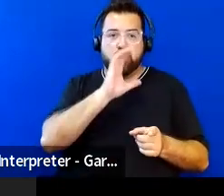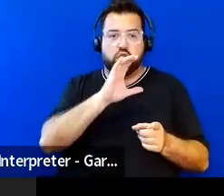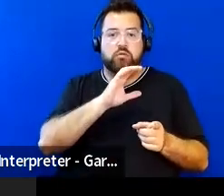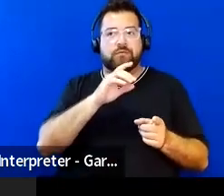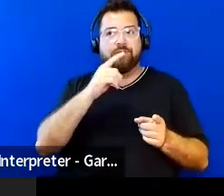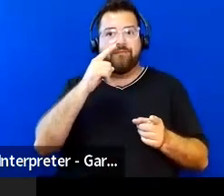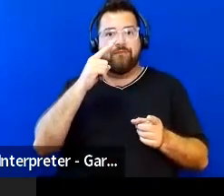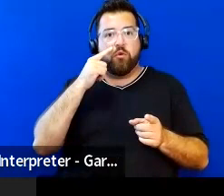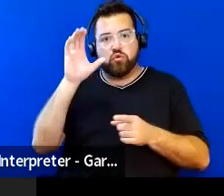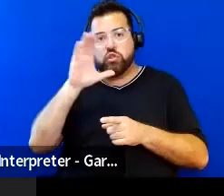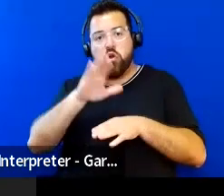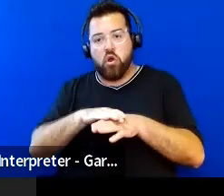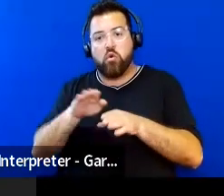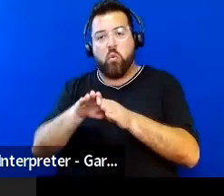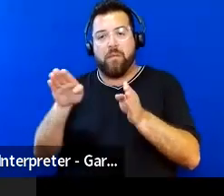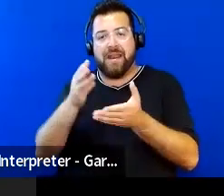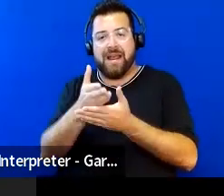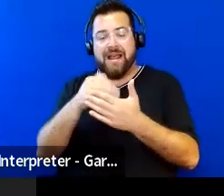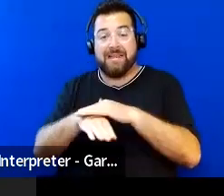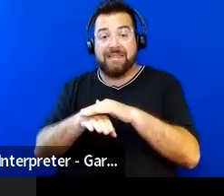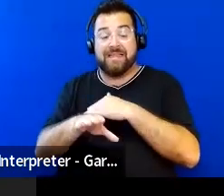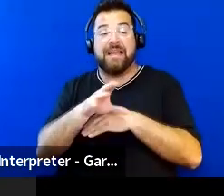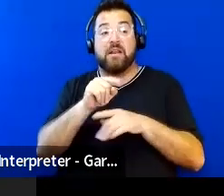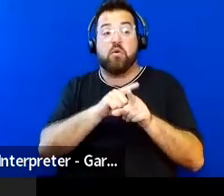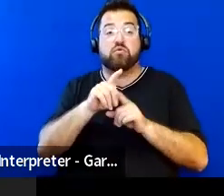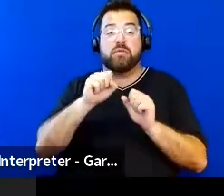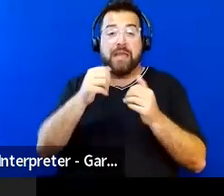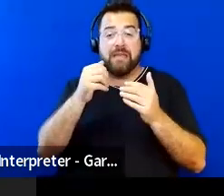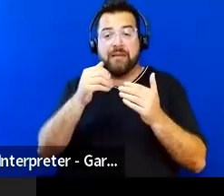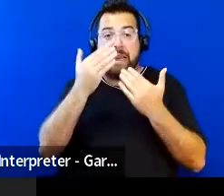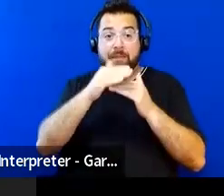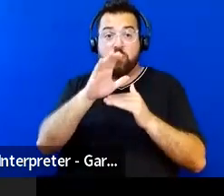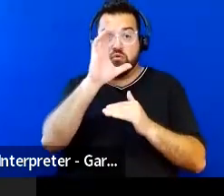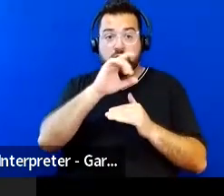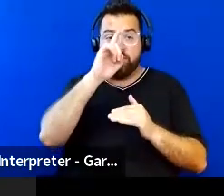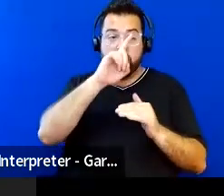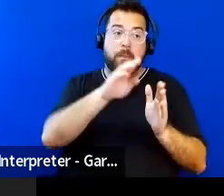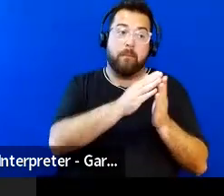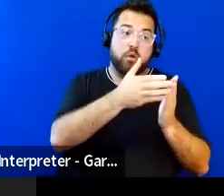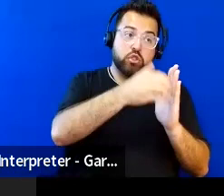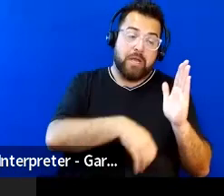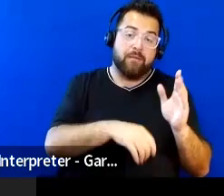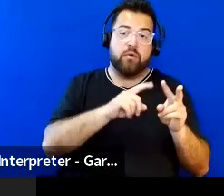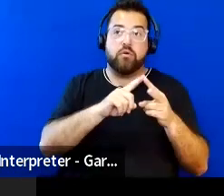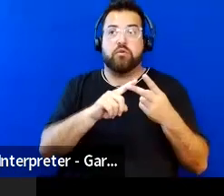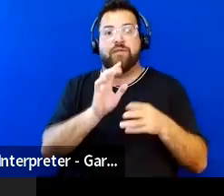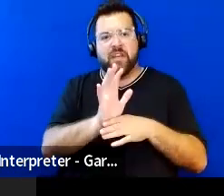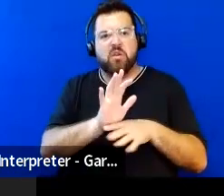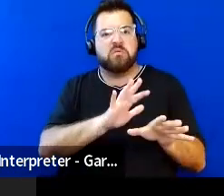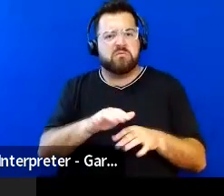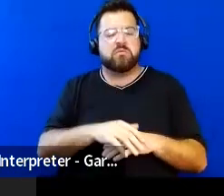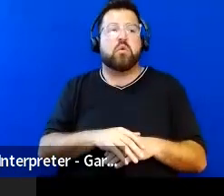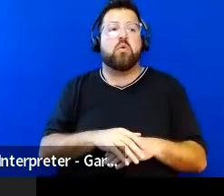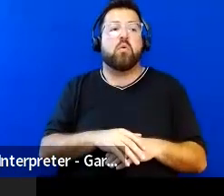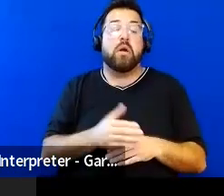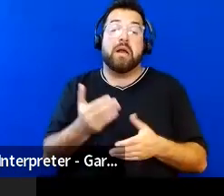articles, and even limit to book chapters or reference materials, and videos as well. So again, this is